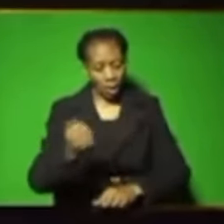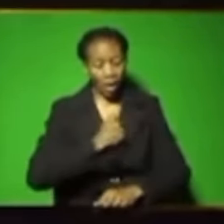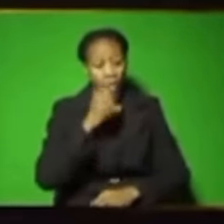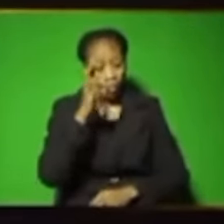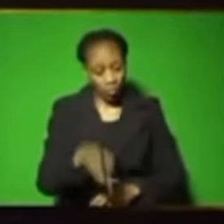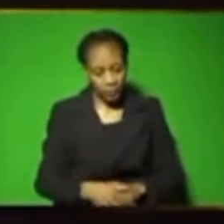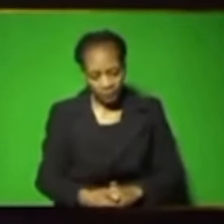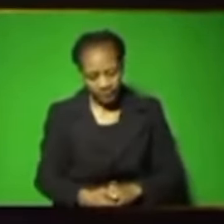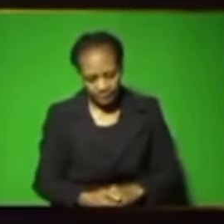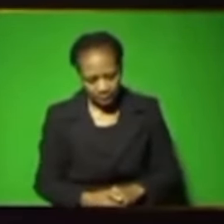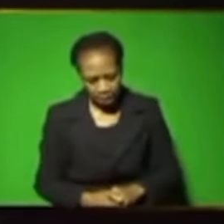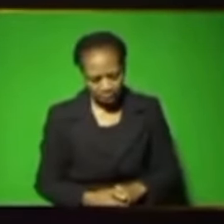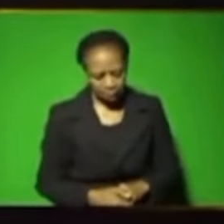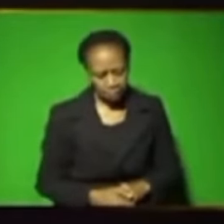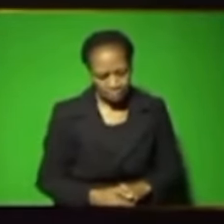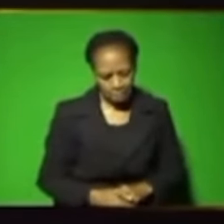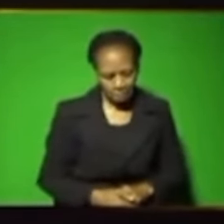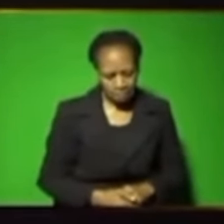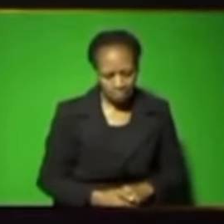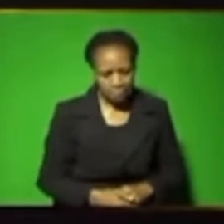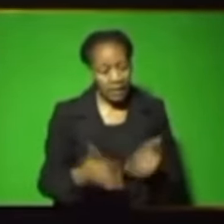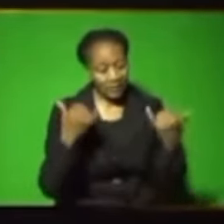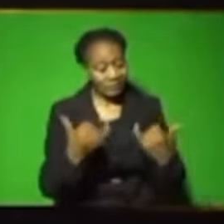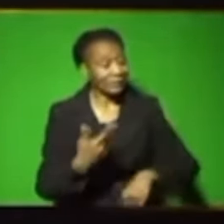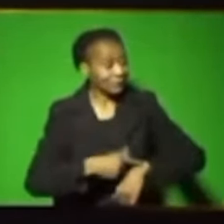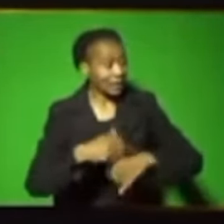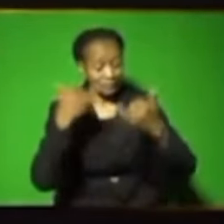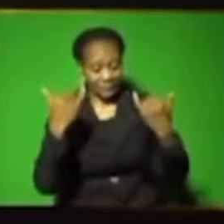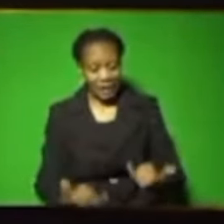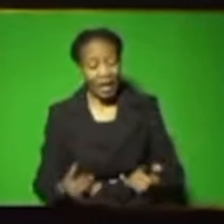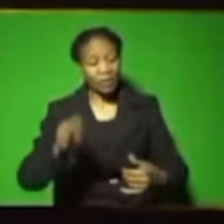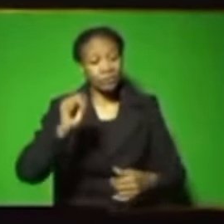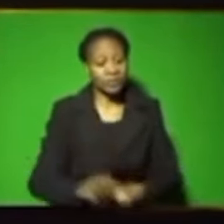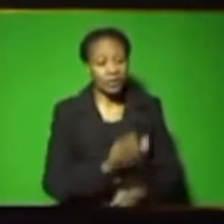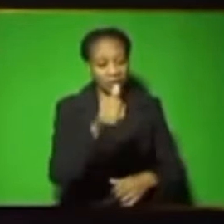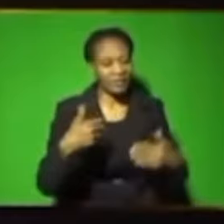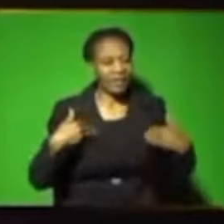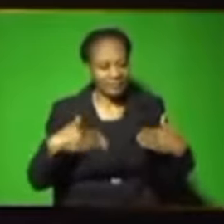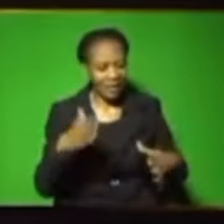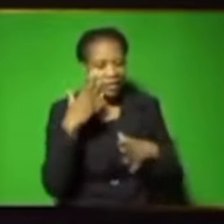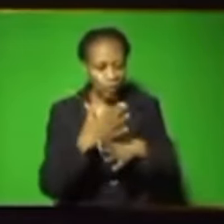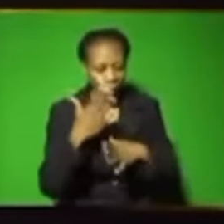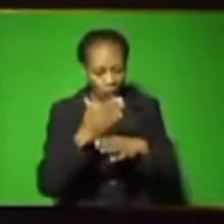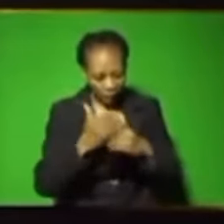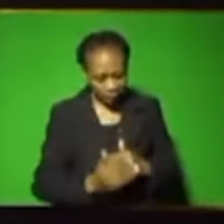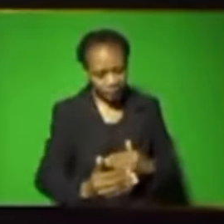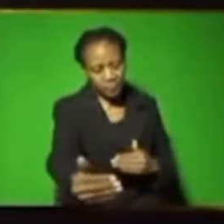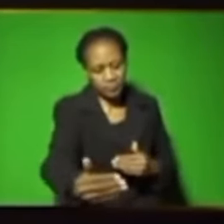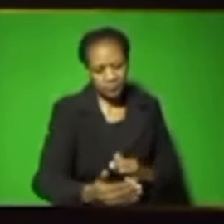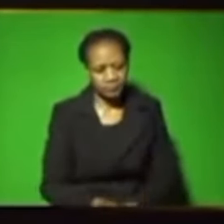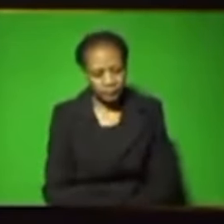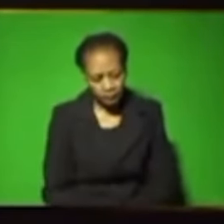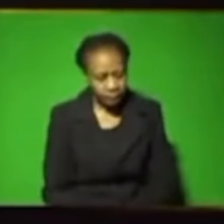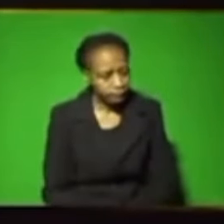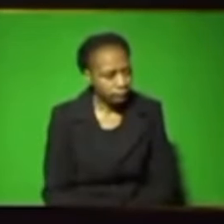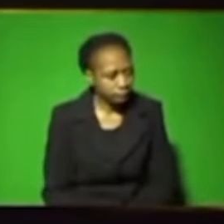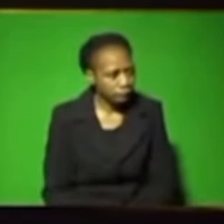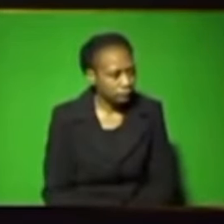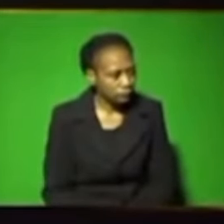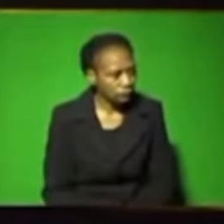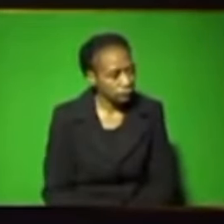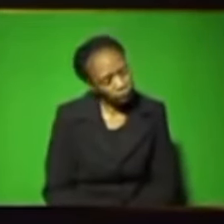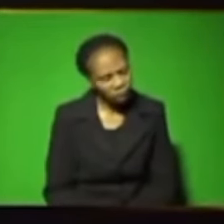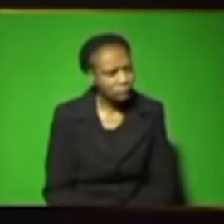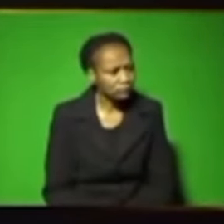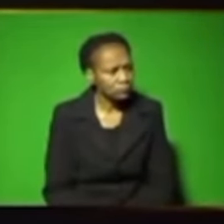It is time to get South Africa working again. Now, I want to conclude on dealing